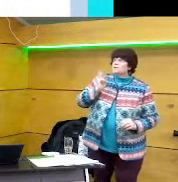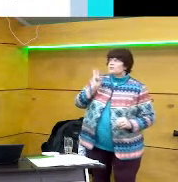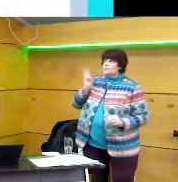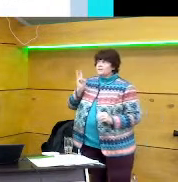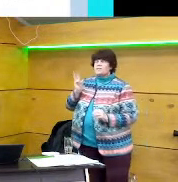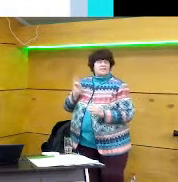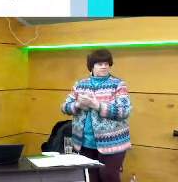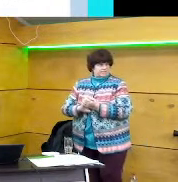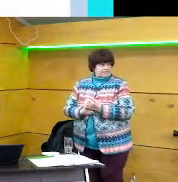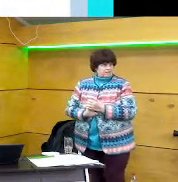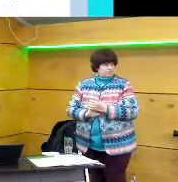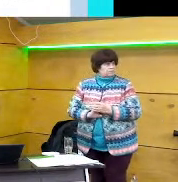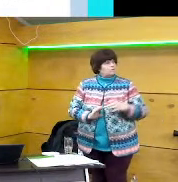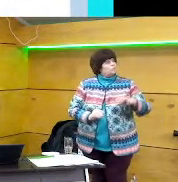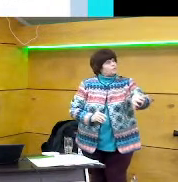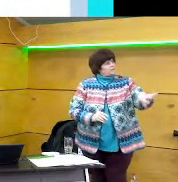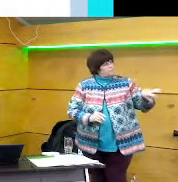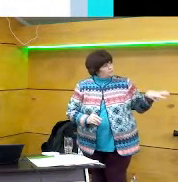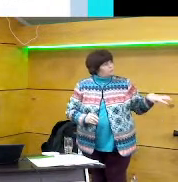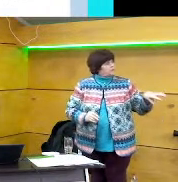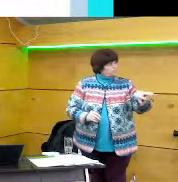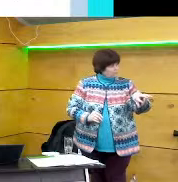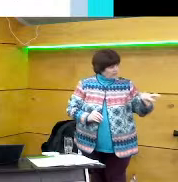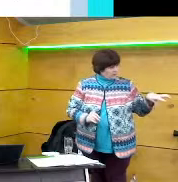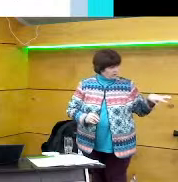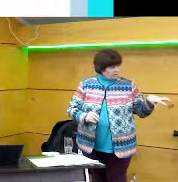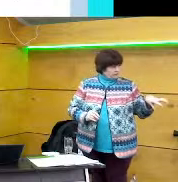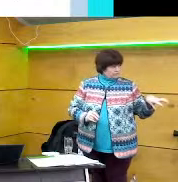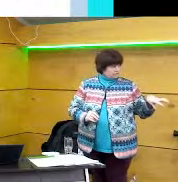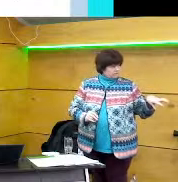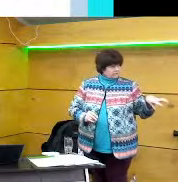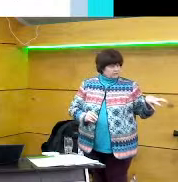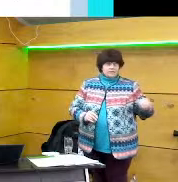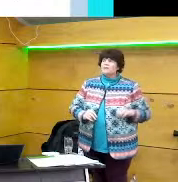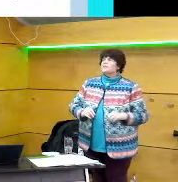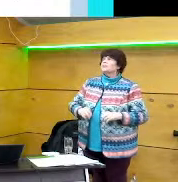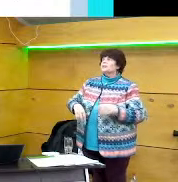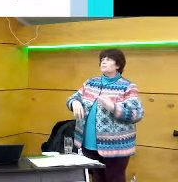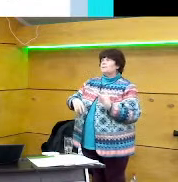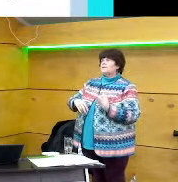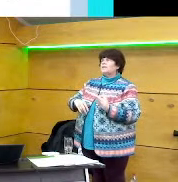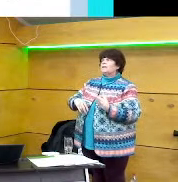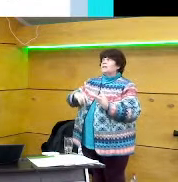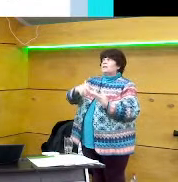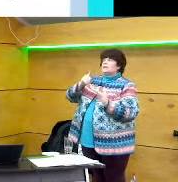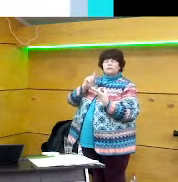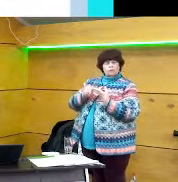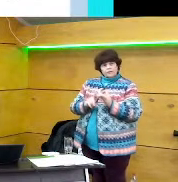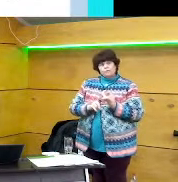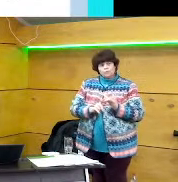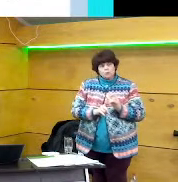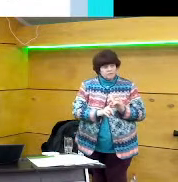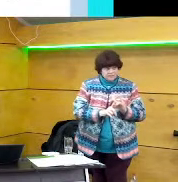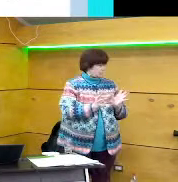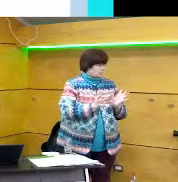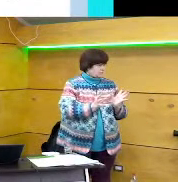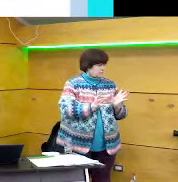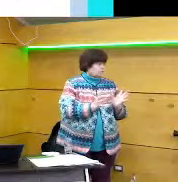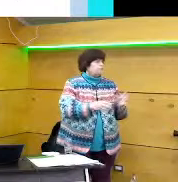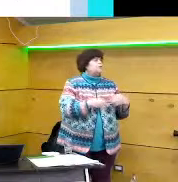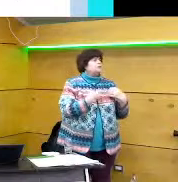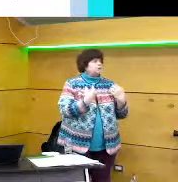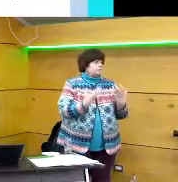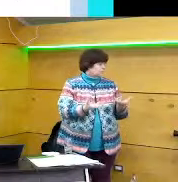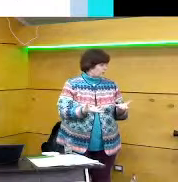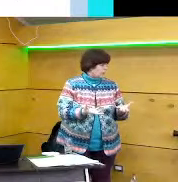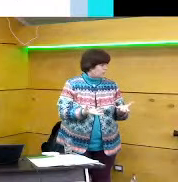So there'll be three things now. When they read with their partner, they're going to be looking for words.